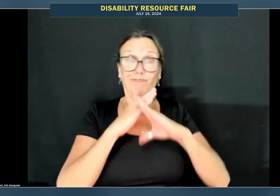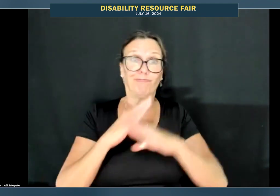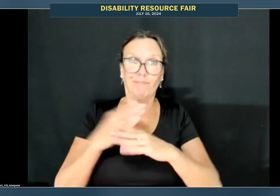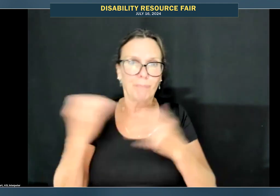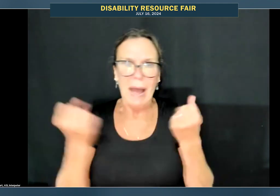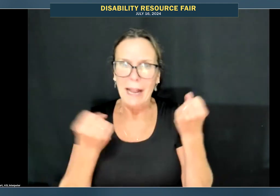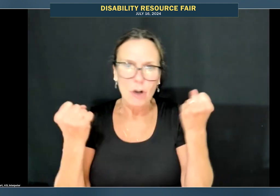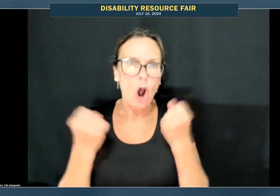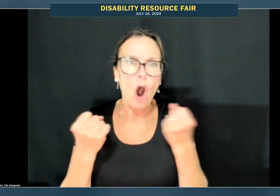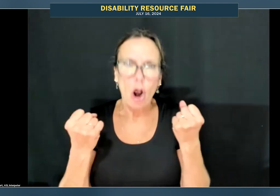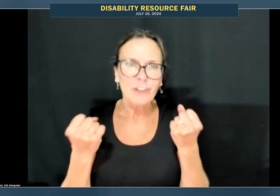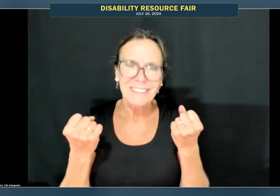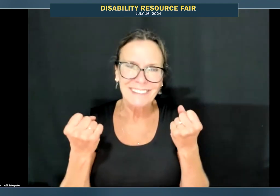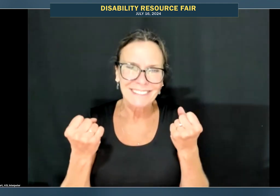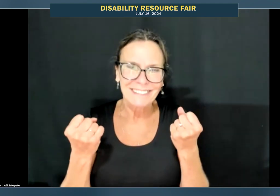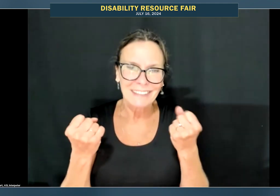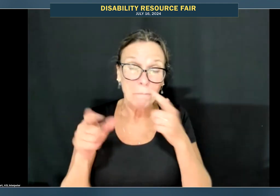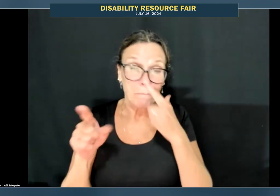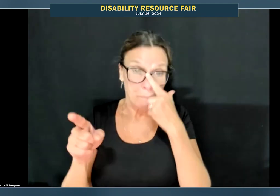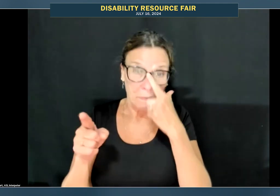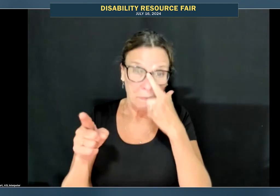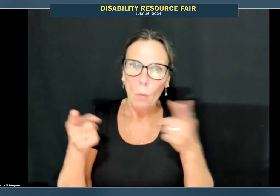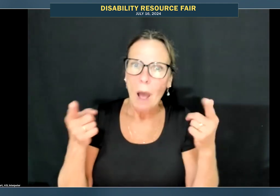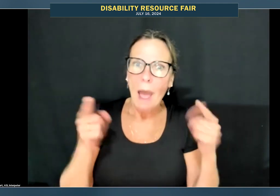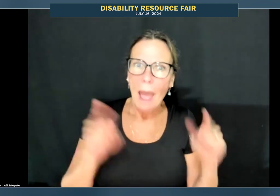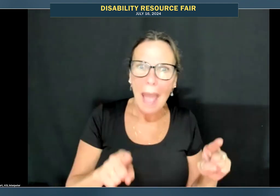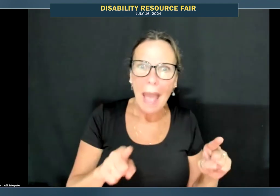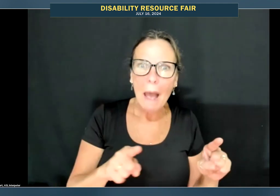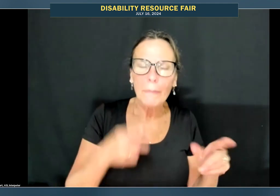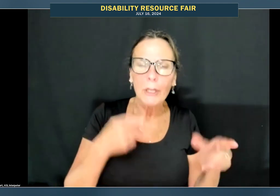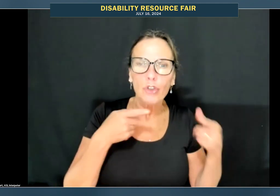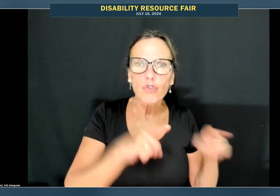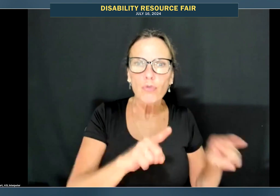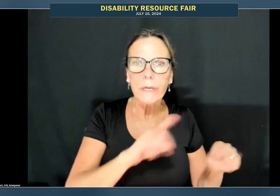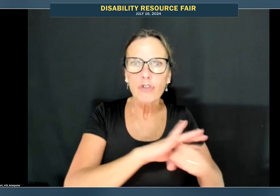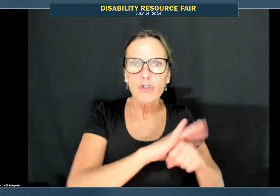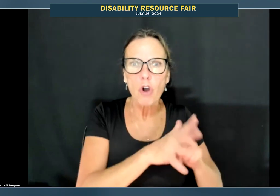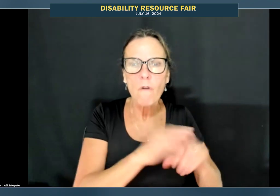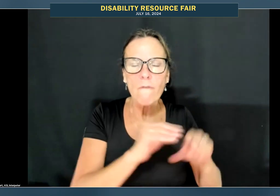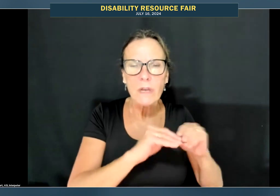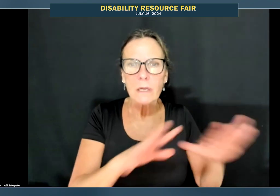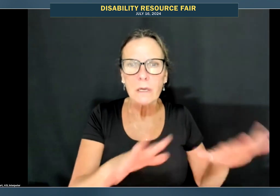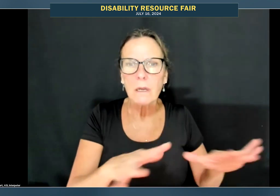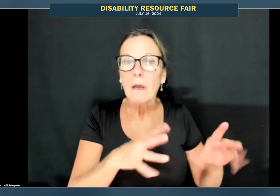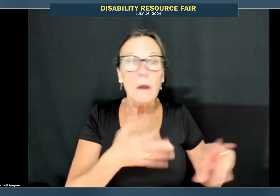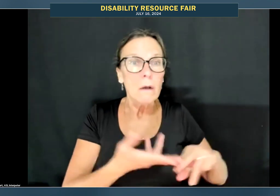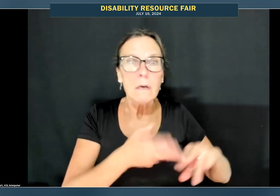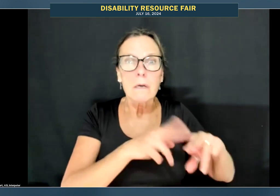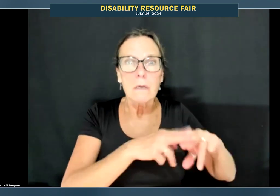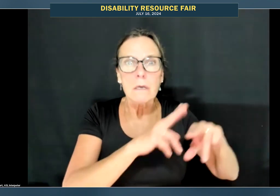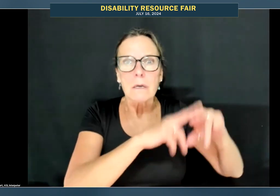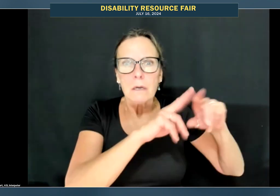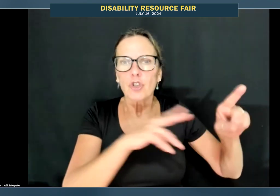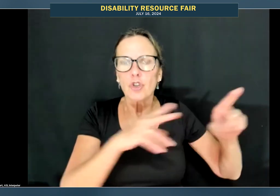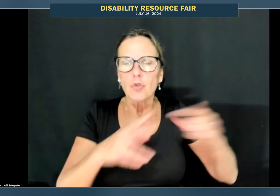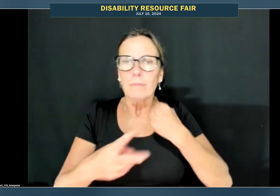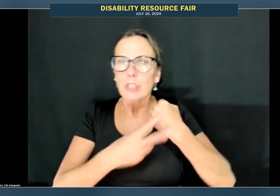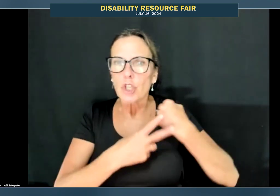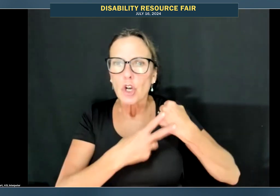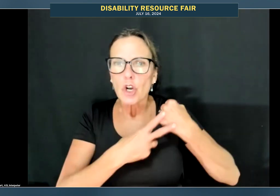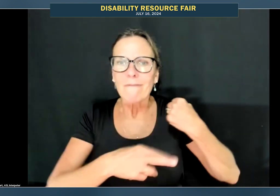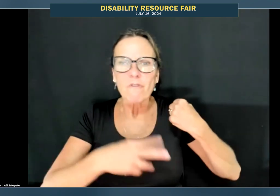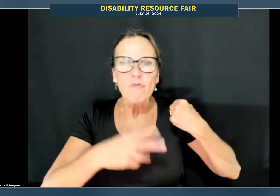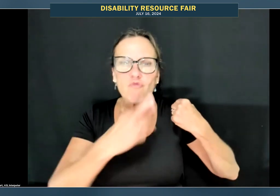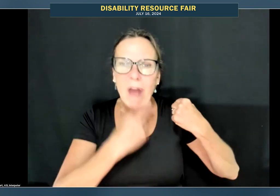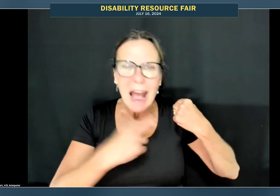vehicles. What happened during the pandemic was increasingly, in order to preserve the restaurants of the